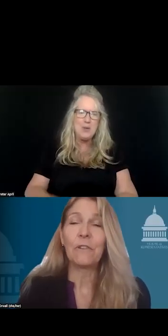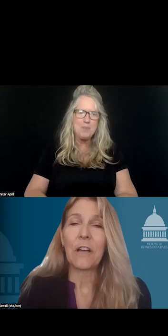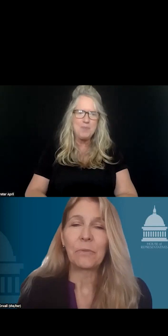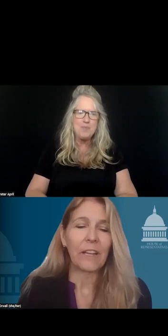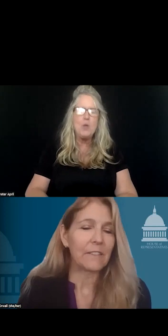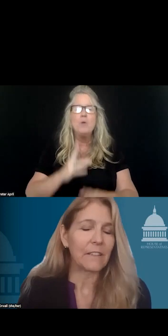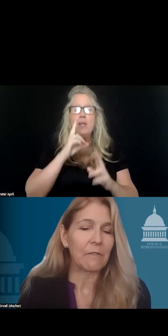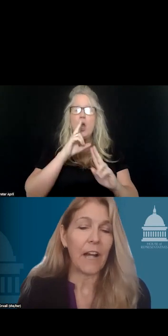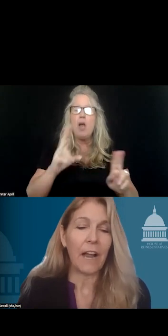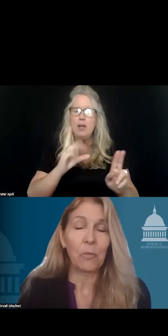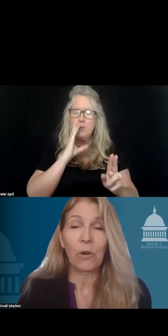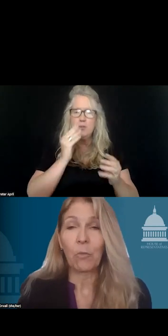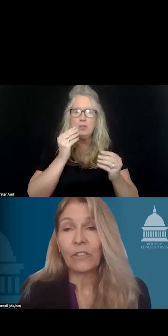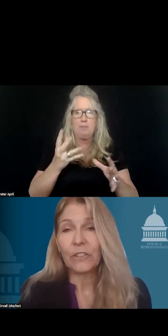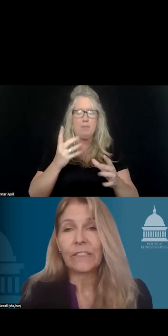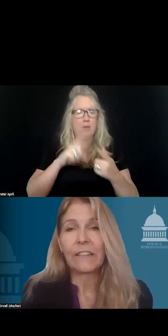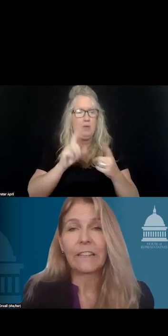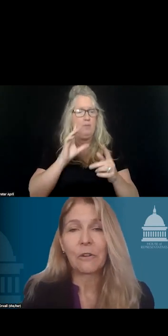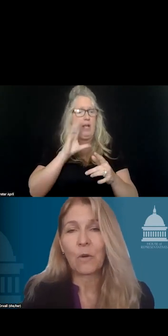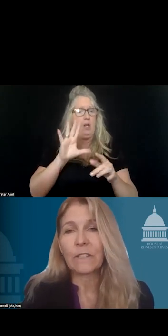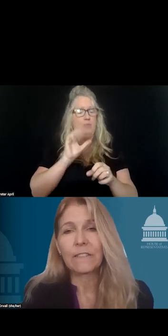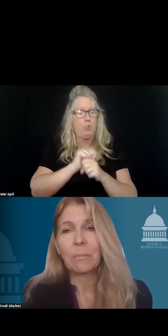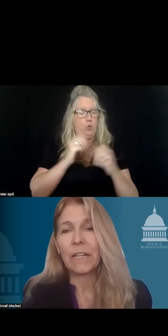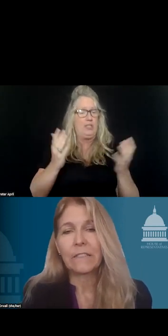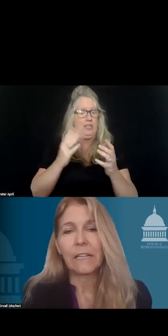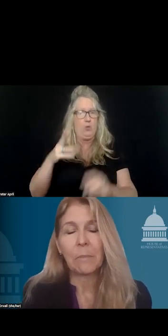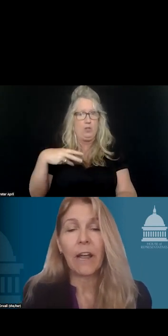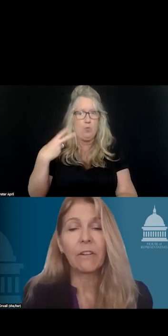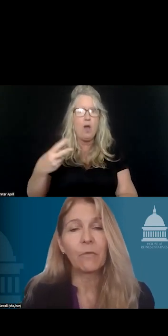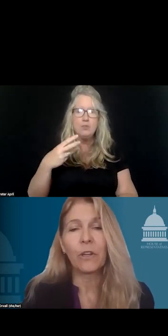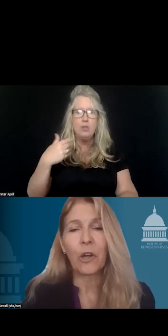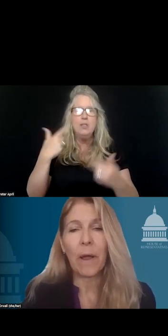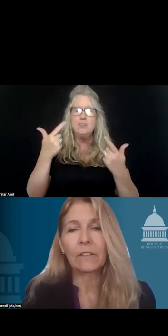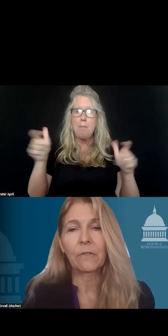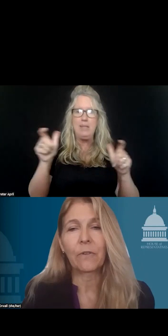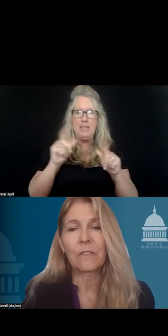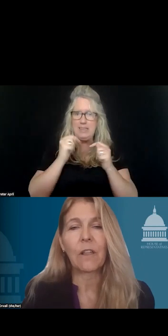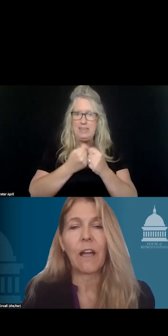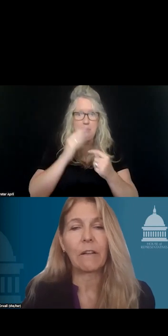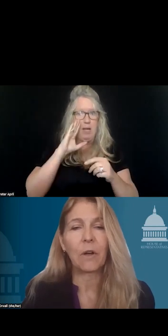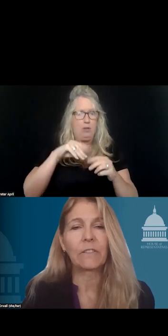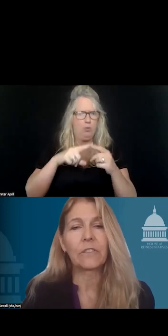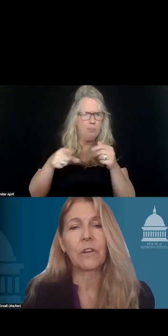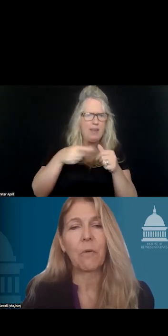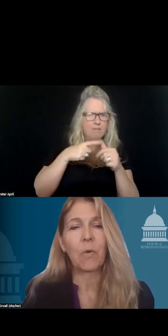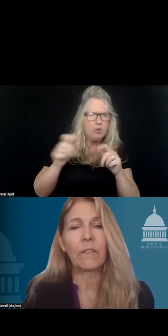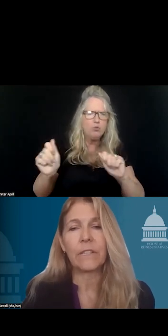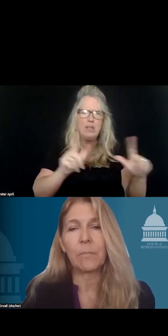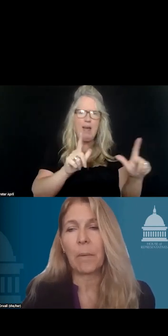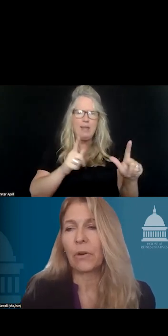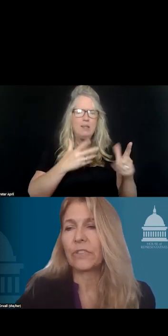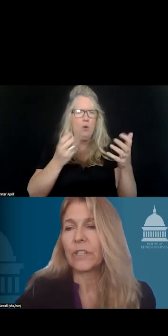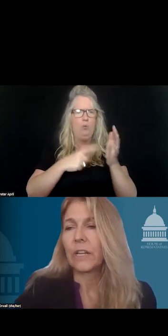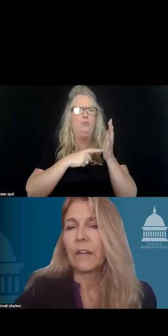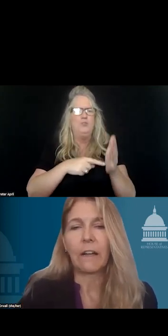honor to give you an update around the work in Washington. And of course, it's a big team. I don't know if you can go back to the first slide. I wanted to show one of the